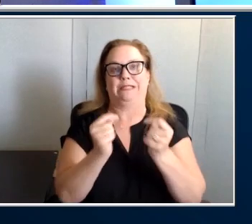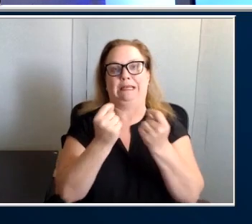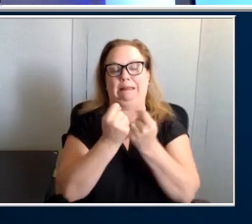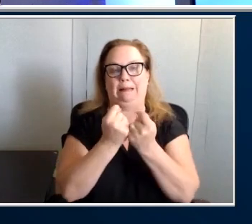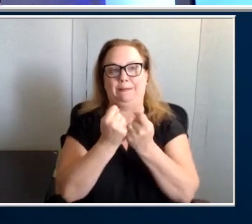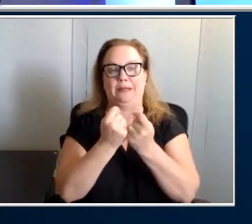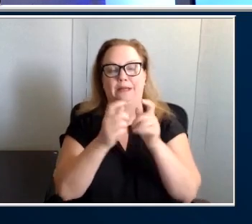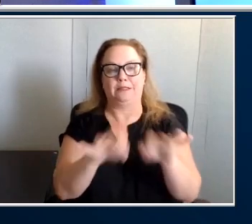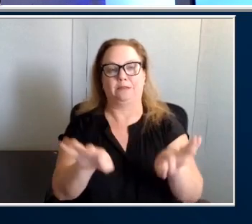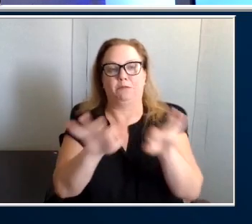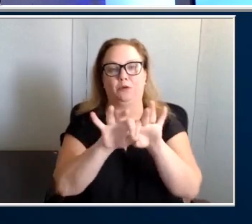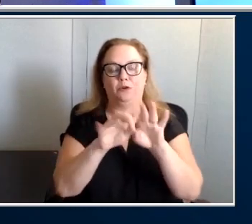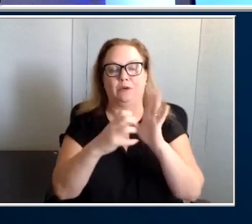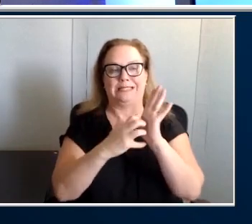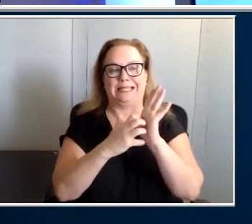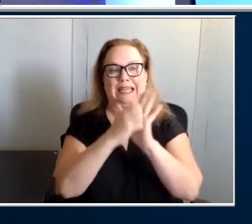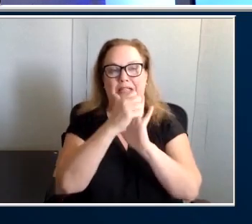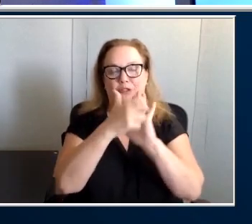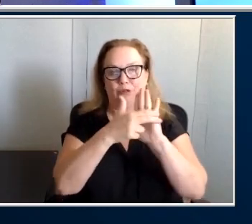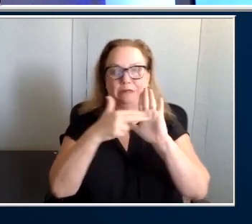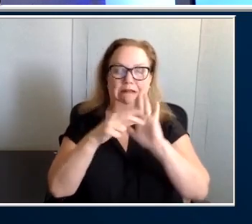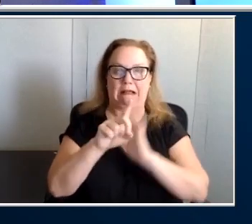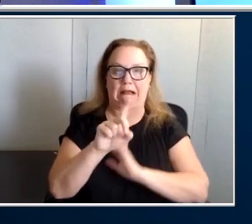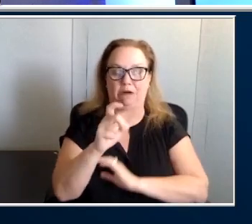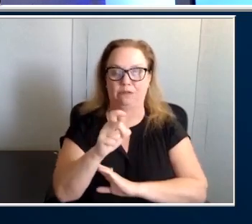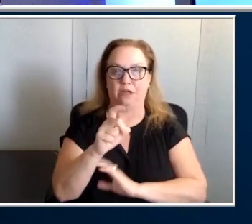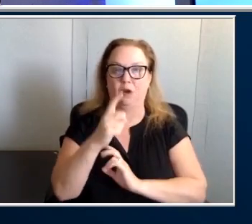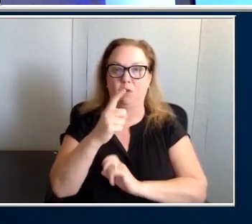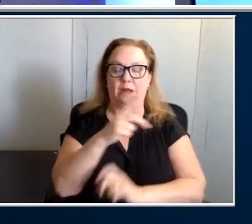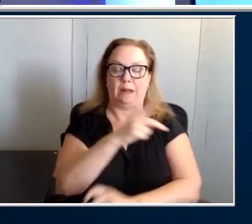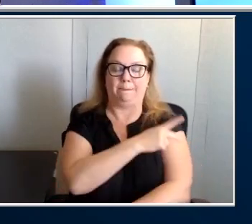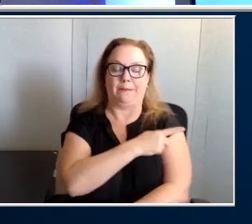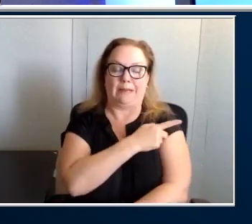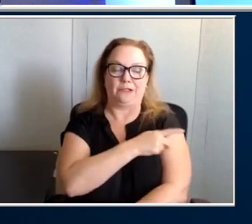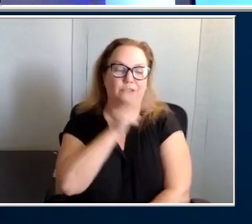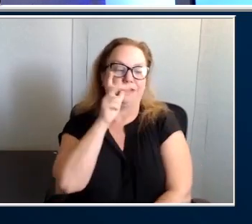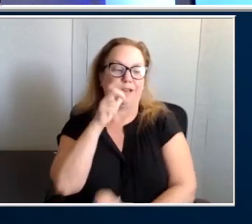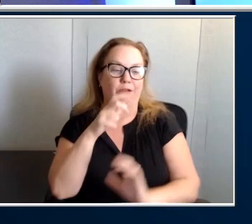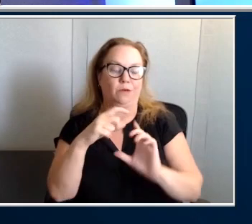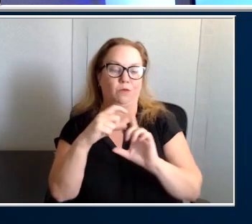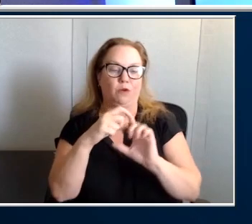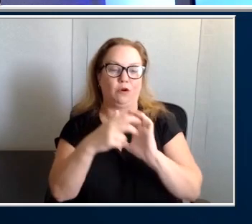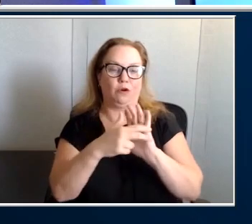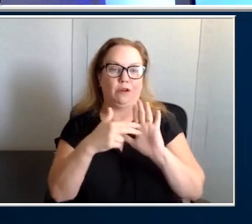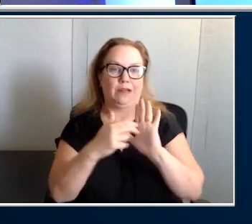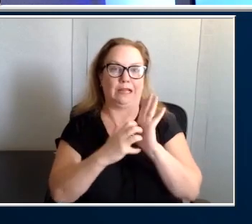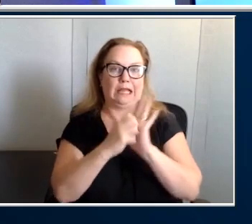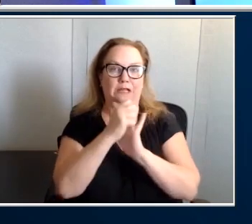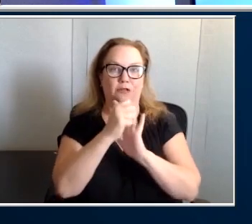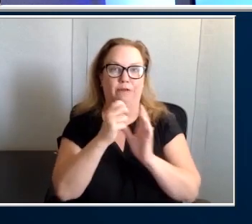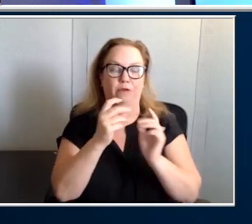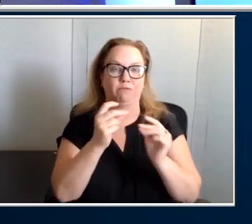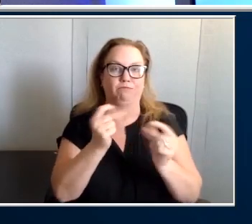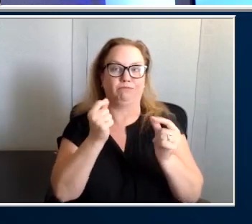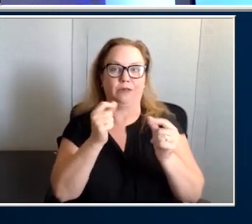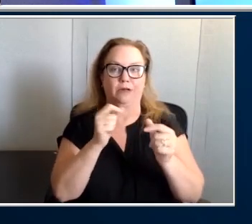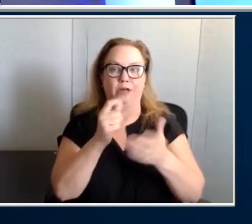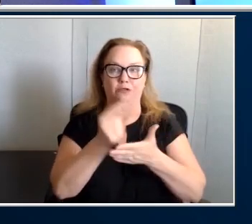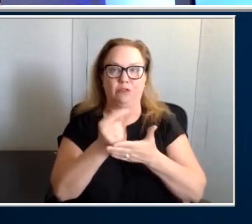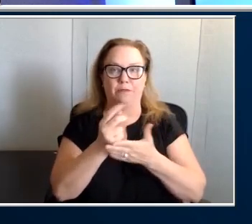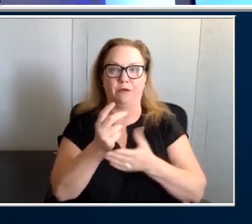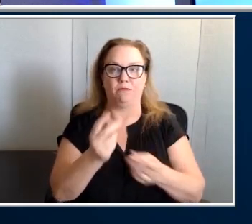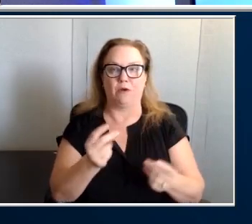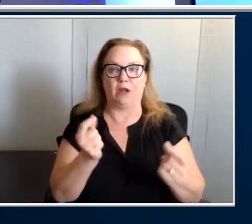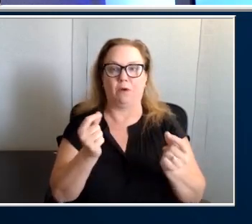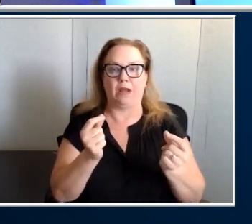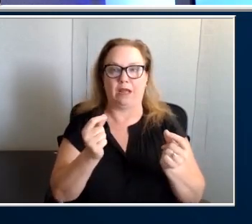cancer diagnosis, I think some patients, once you hear the word cancer, you feel like you have to rush into treatment right away. I think something that I think we try